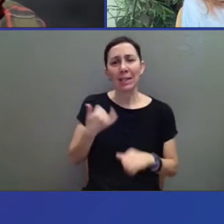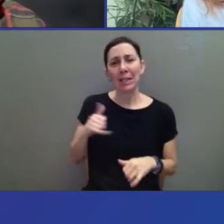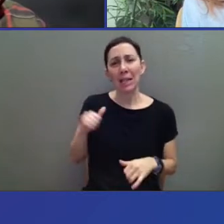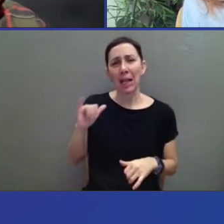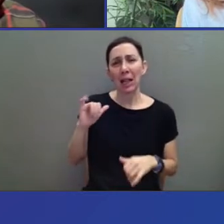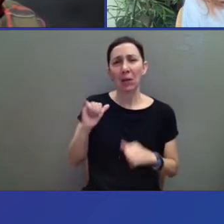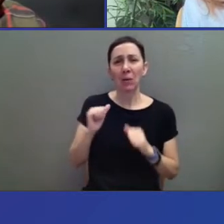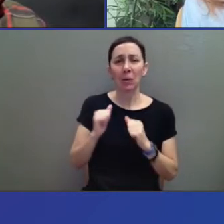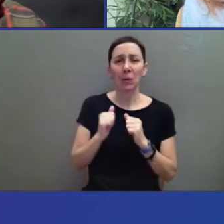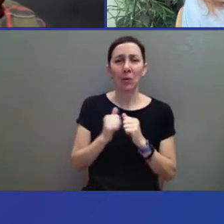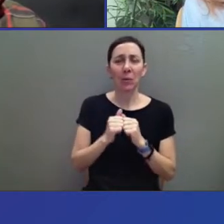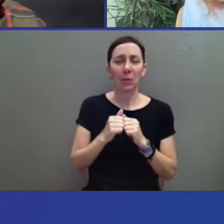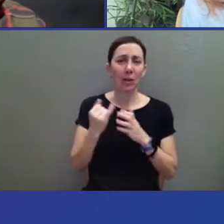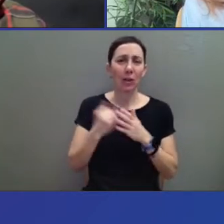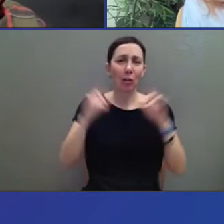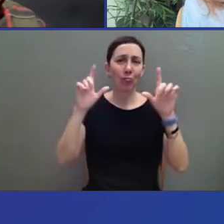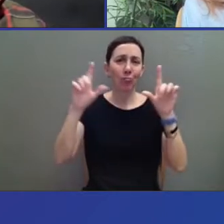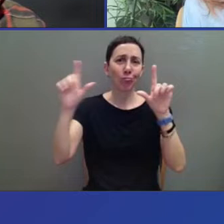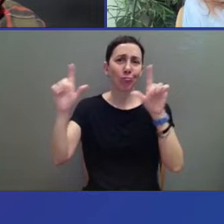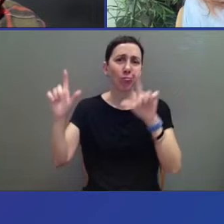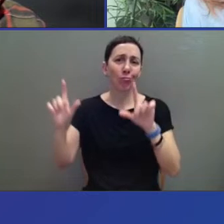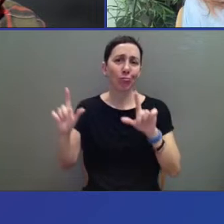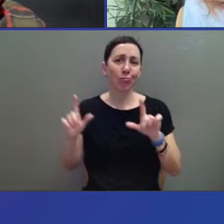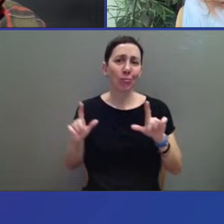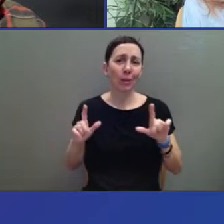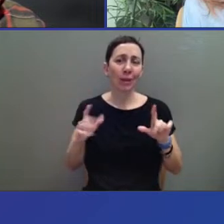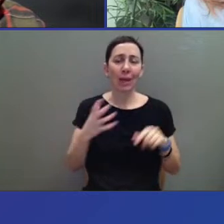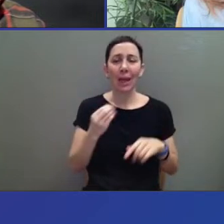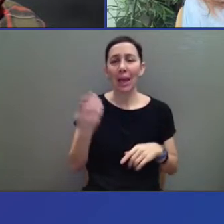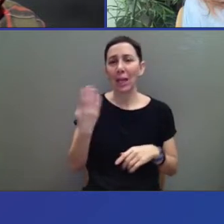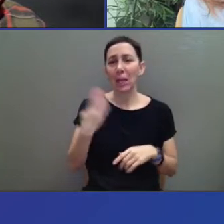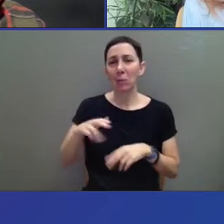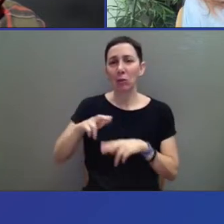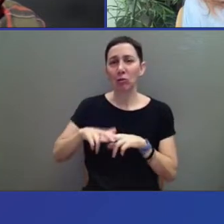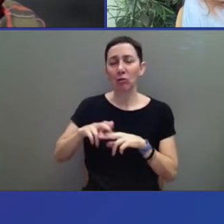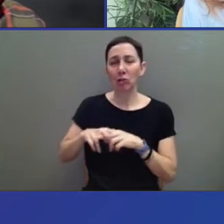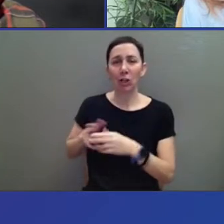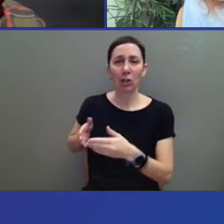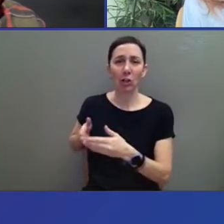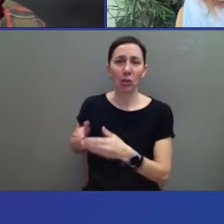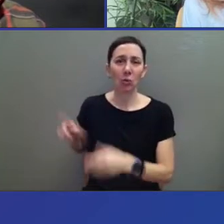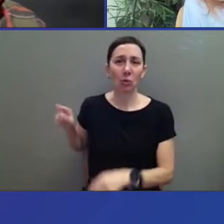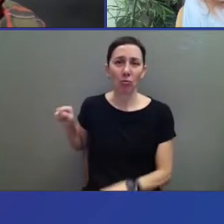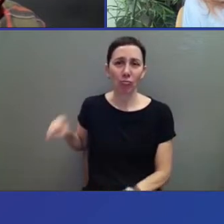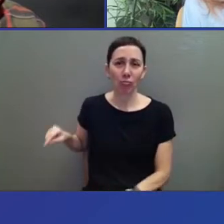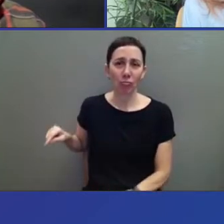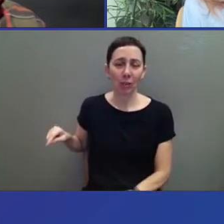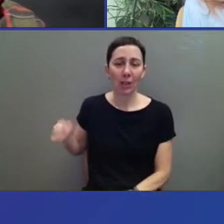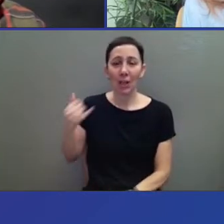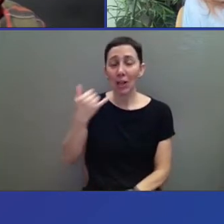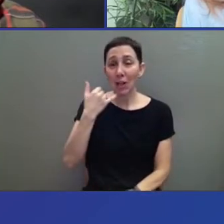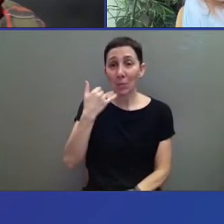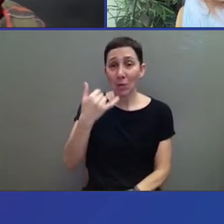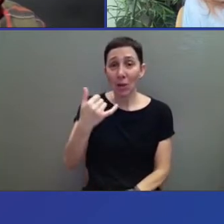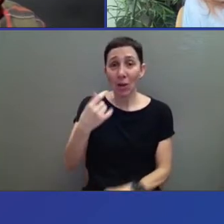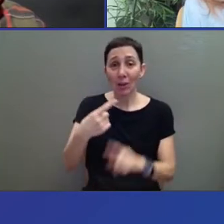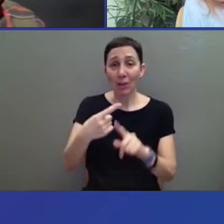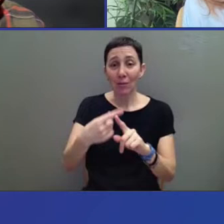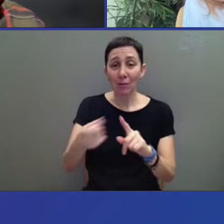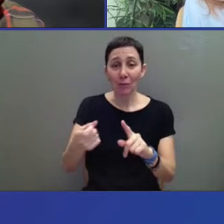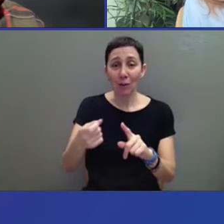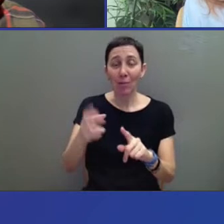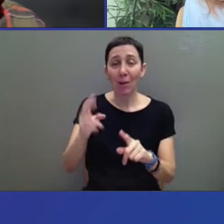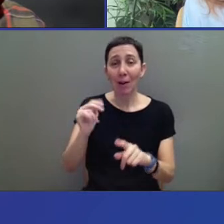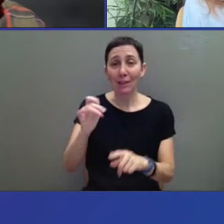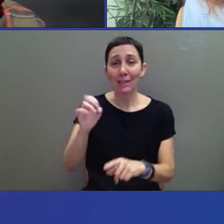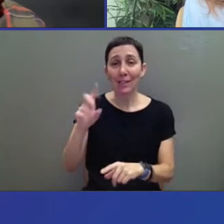with various pieces of art, and there's a blue chair in the background. I'm calling in from the